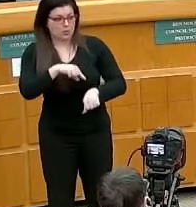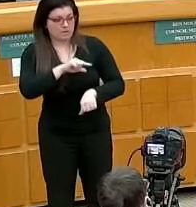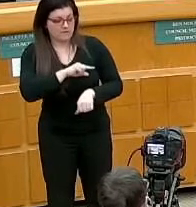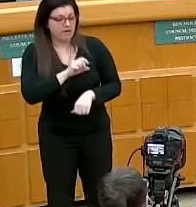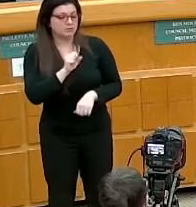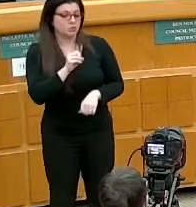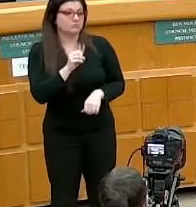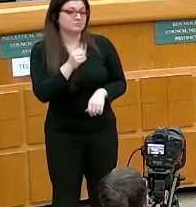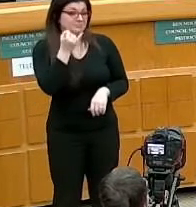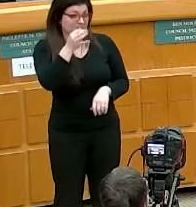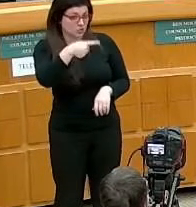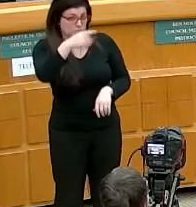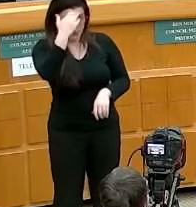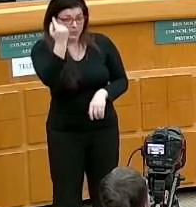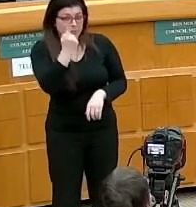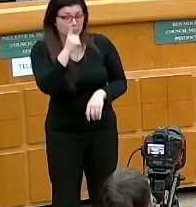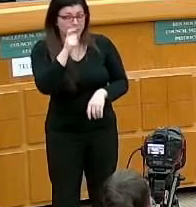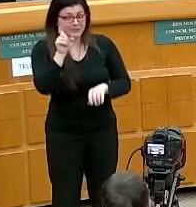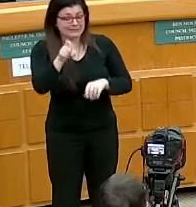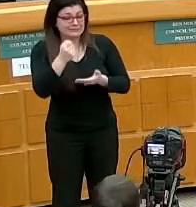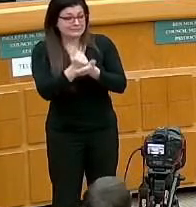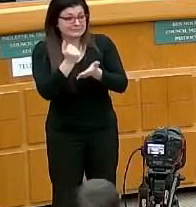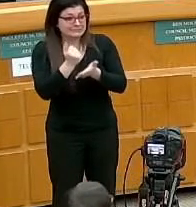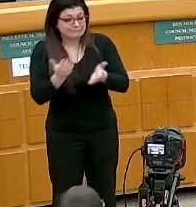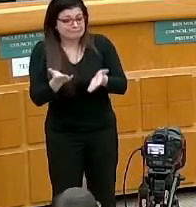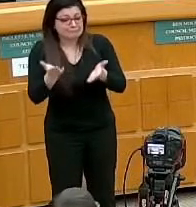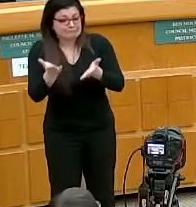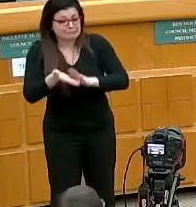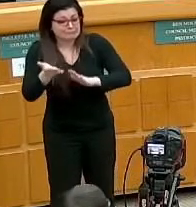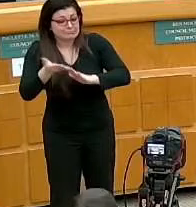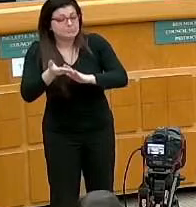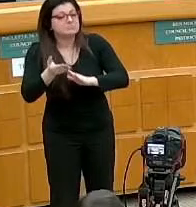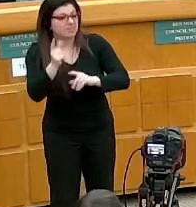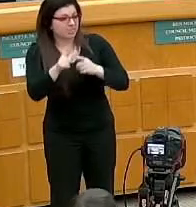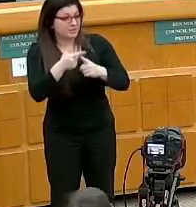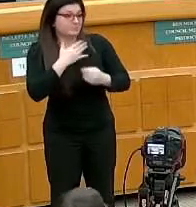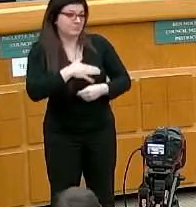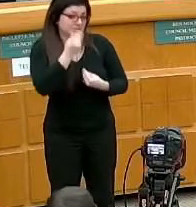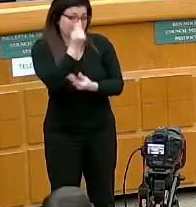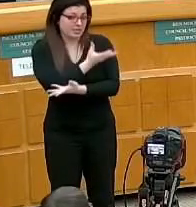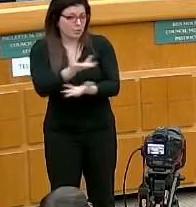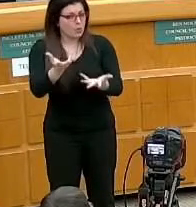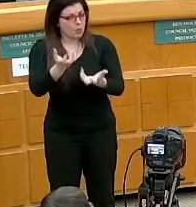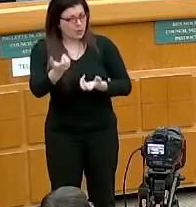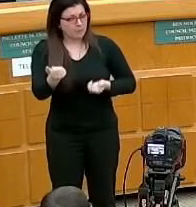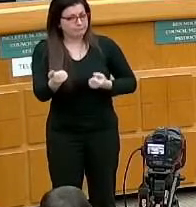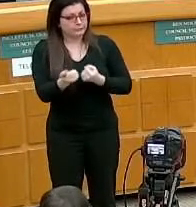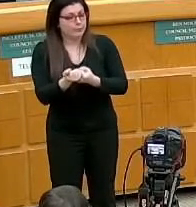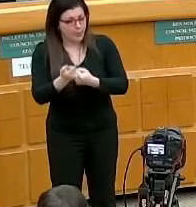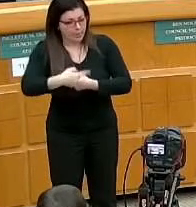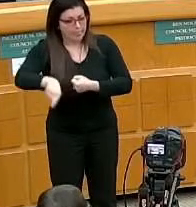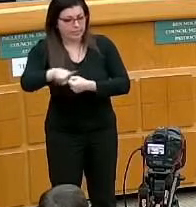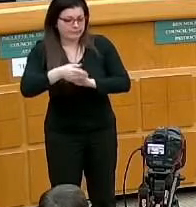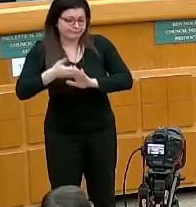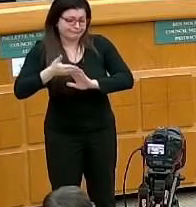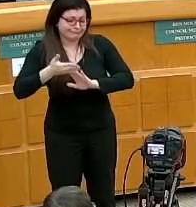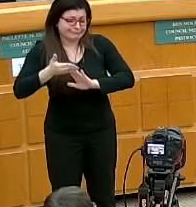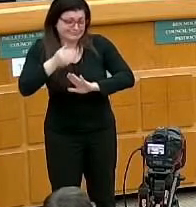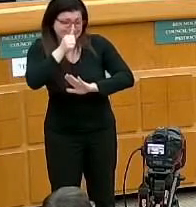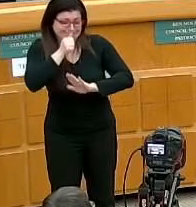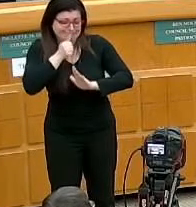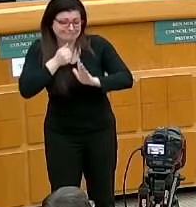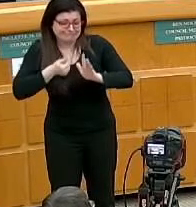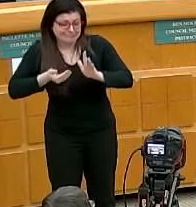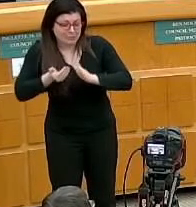local businesses are impacted, and we want to keep those businesses going through these times so that when we're back to normal, they'll be